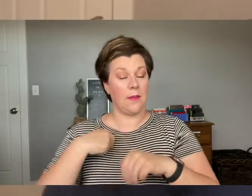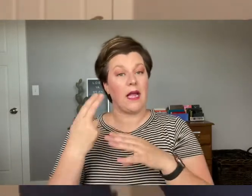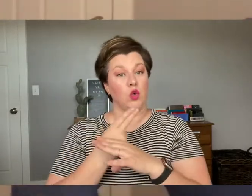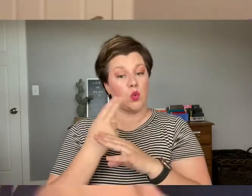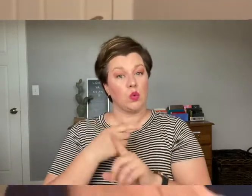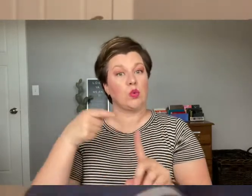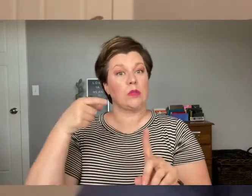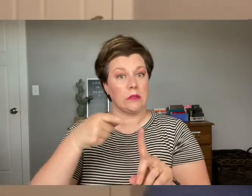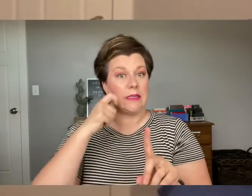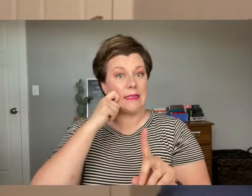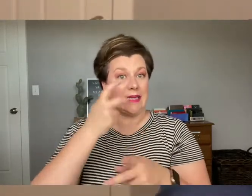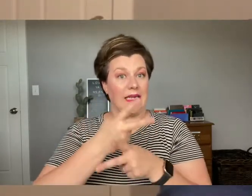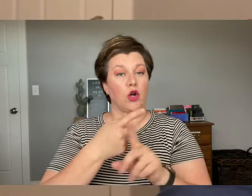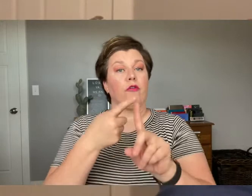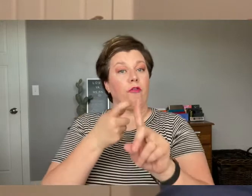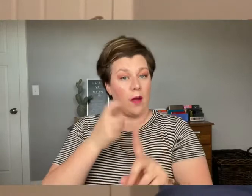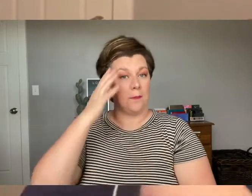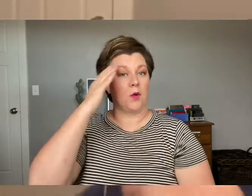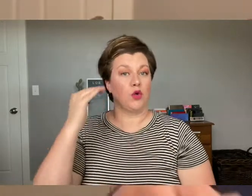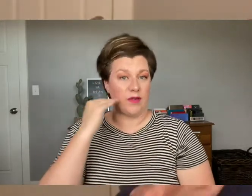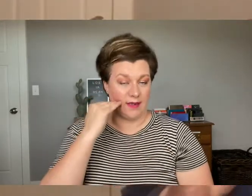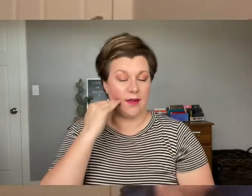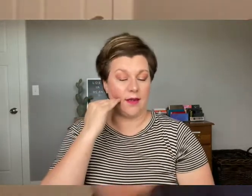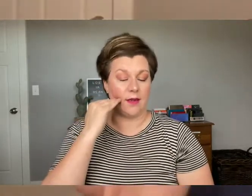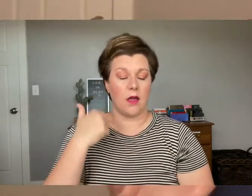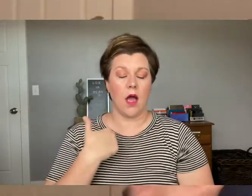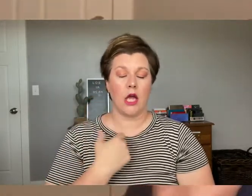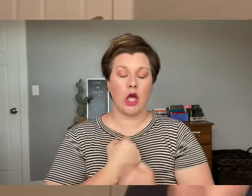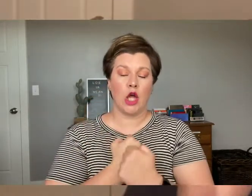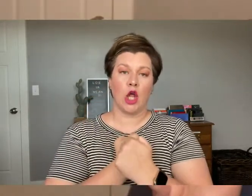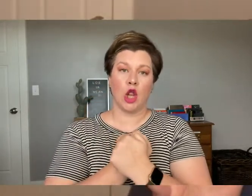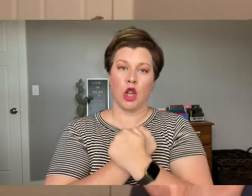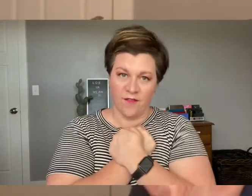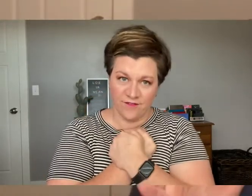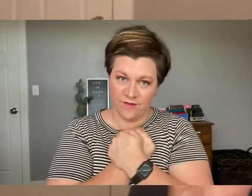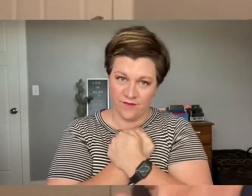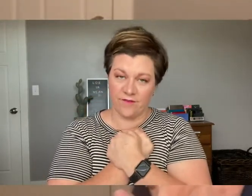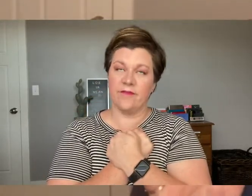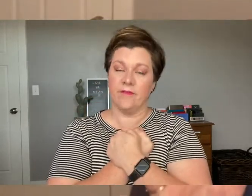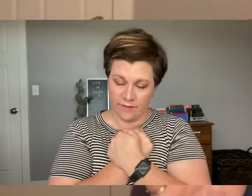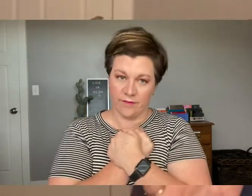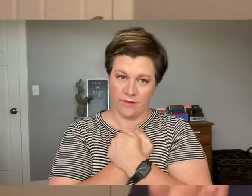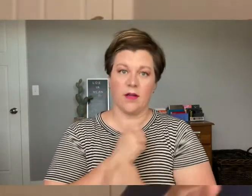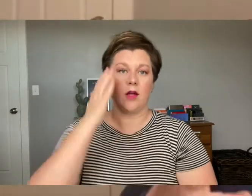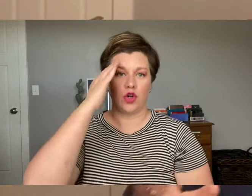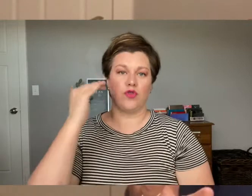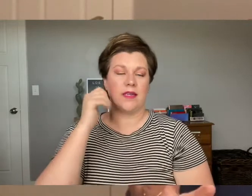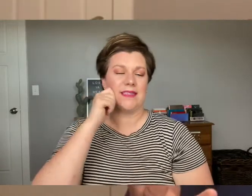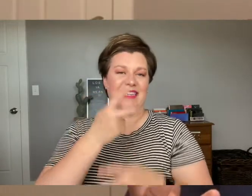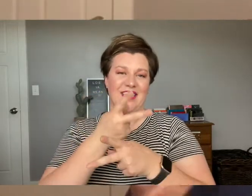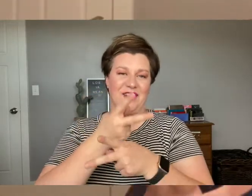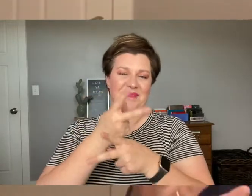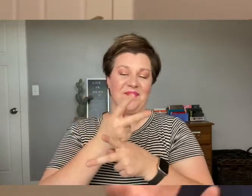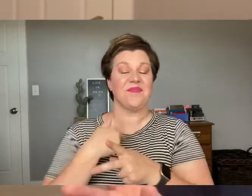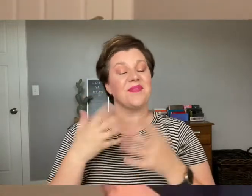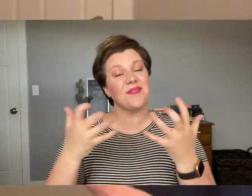I use Korean skincare. I absolutely love Korean skincare. So what I wanted to do